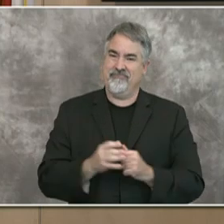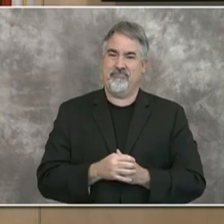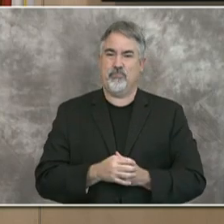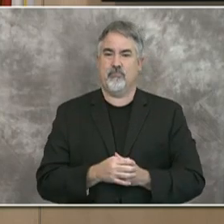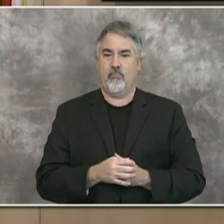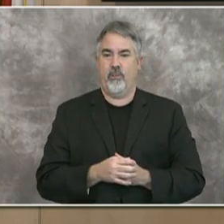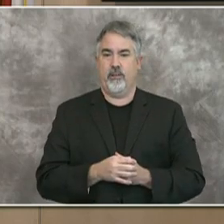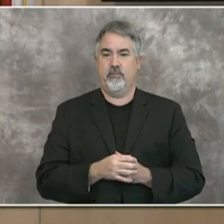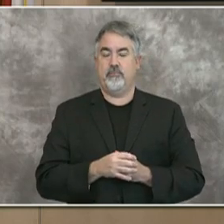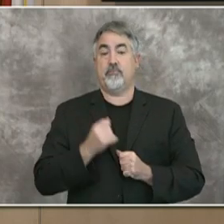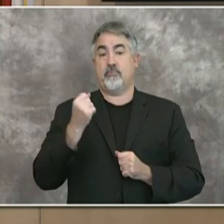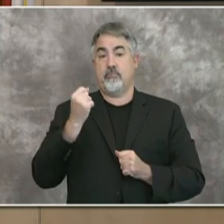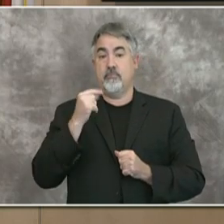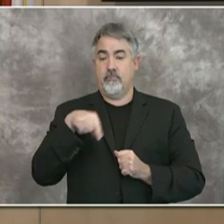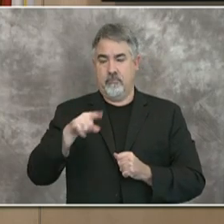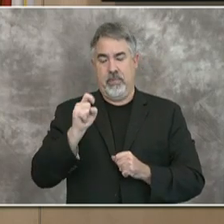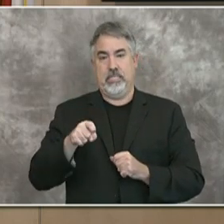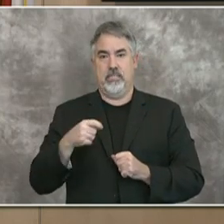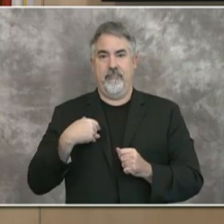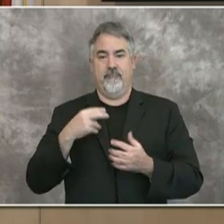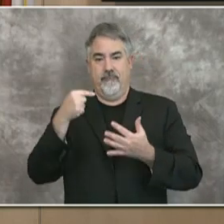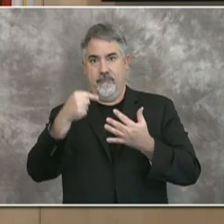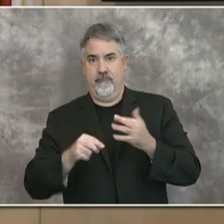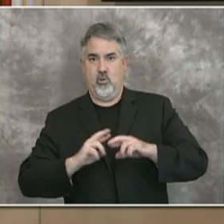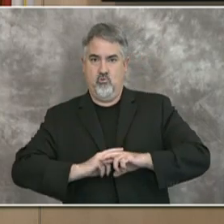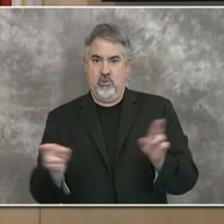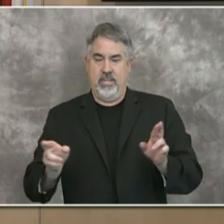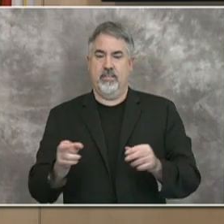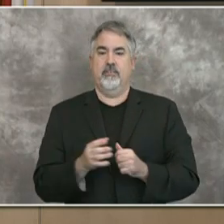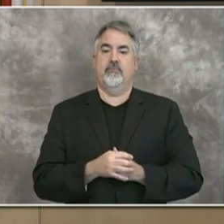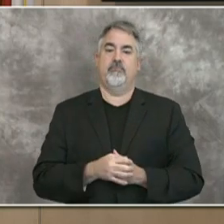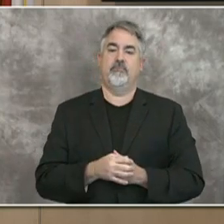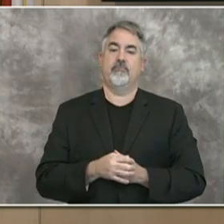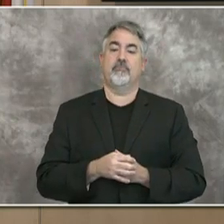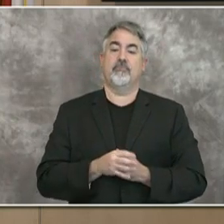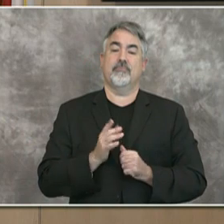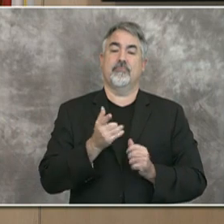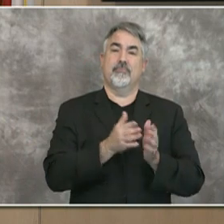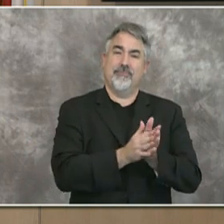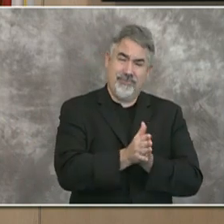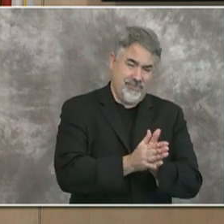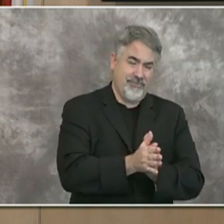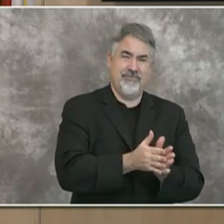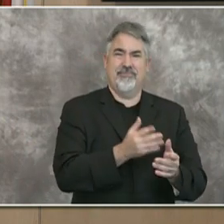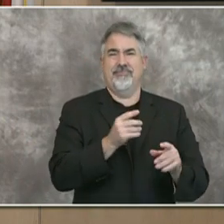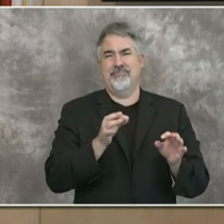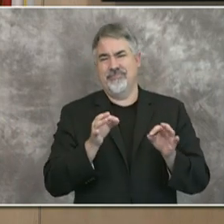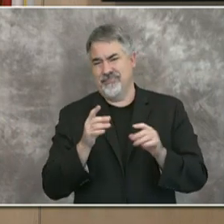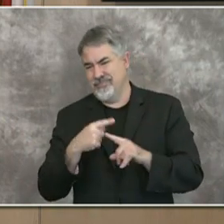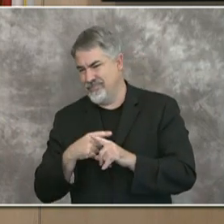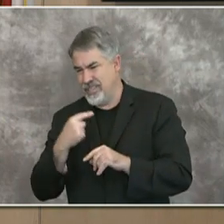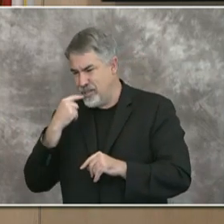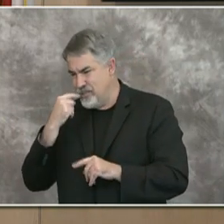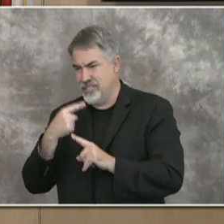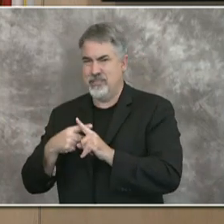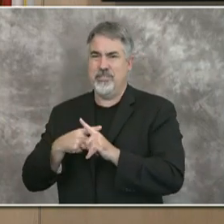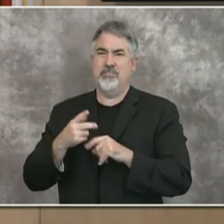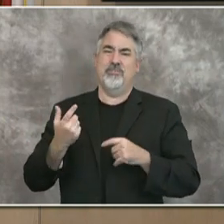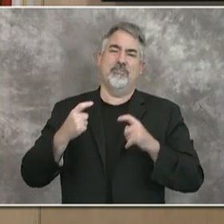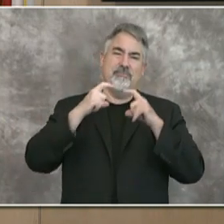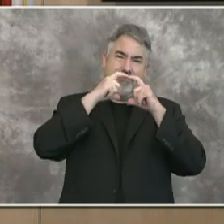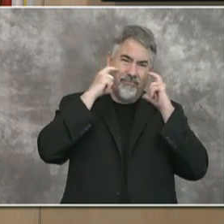in place around things like physical distancing, hygiene protocols, temperature checks, and all of the other types of things that need to